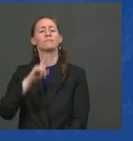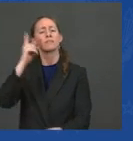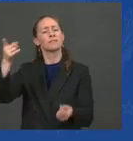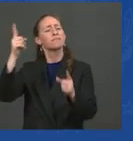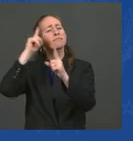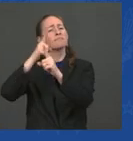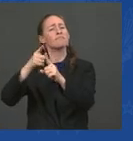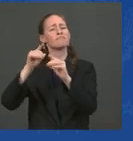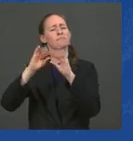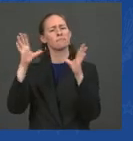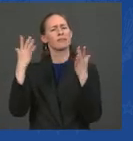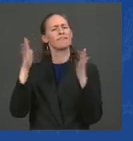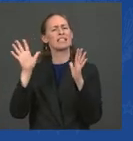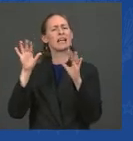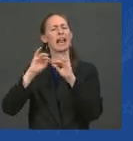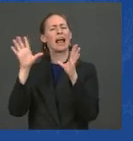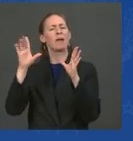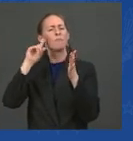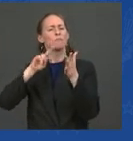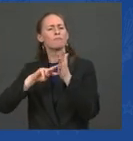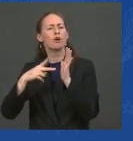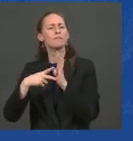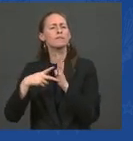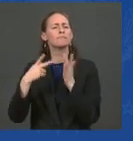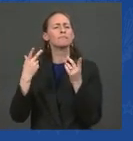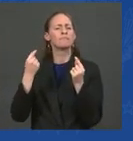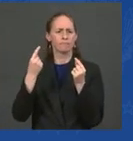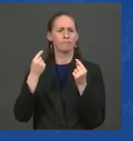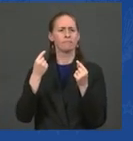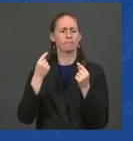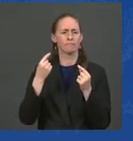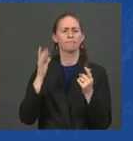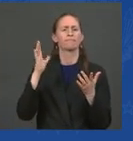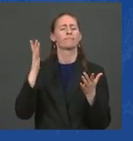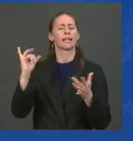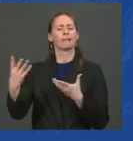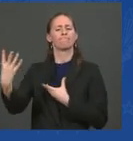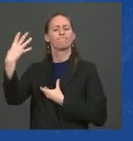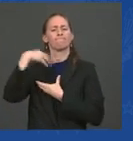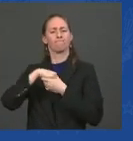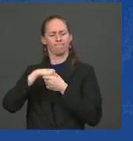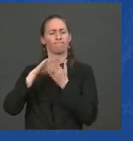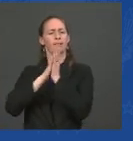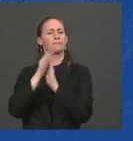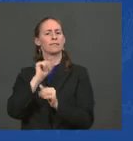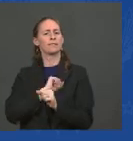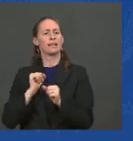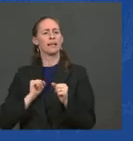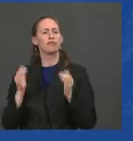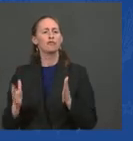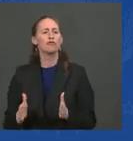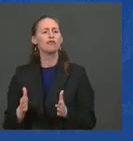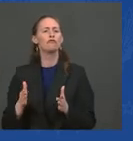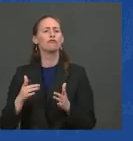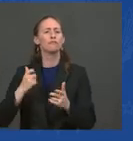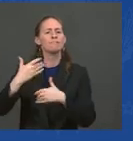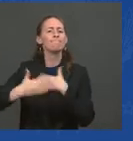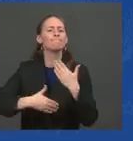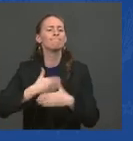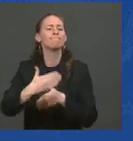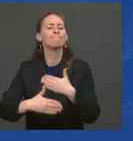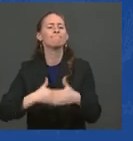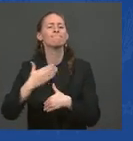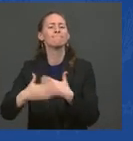He brought it to his service as a U.S. Senator, leading the floor fights with the Kennedys